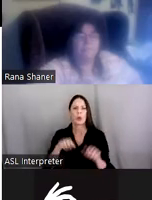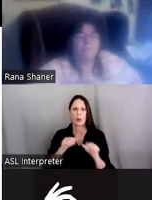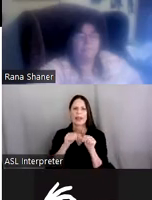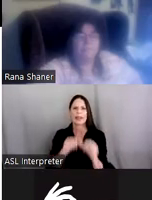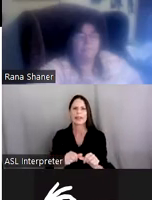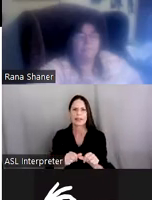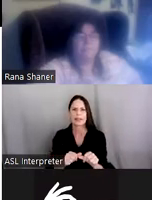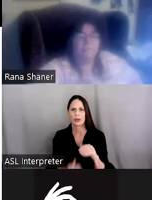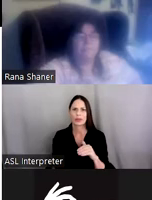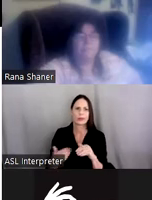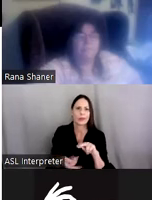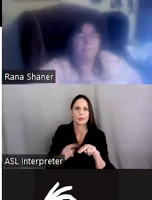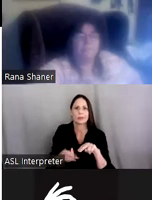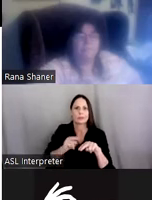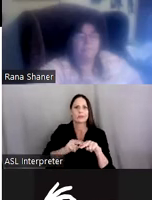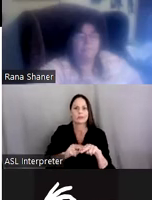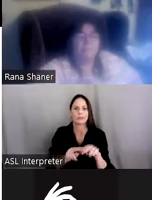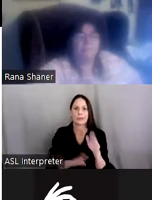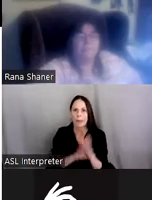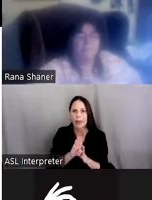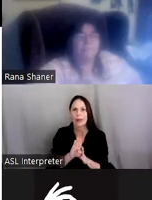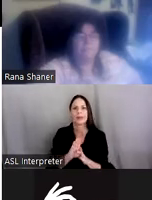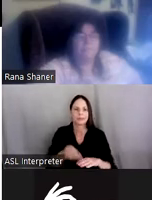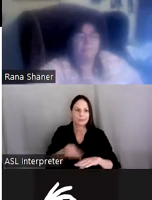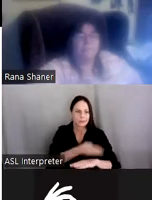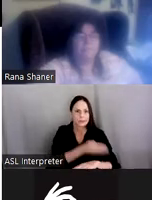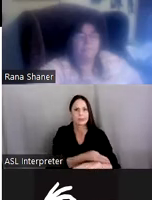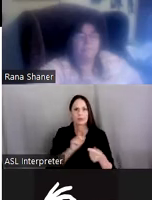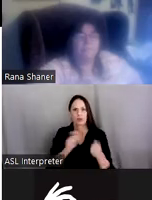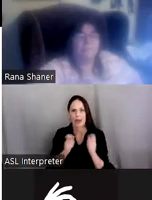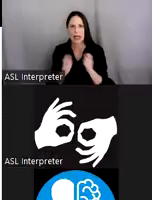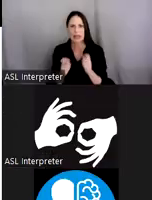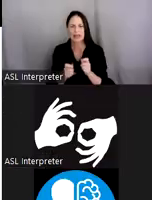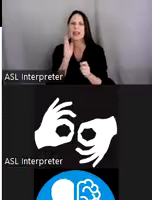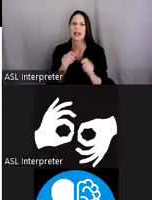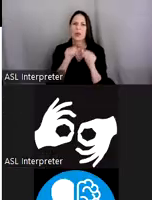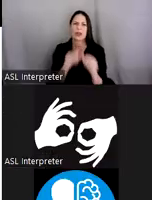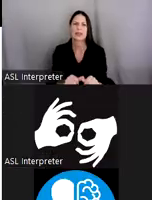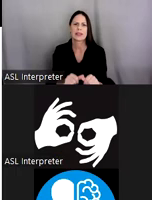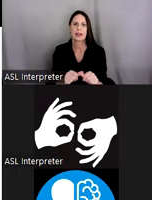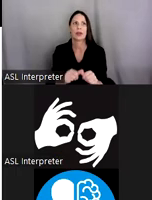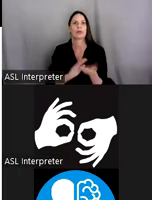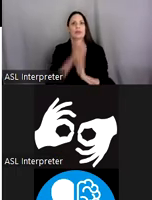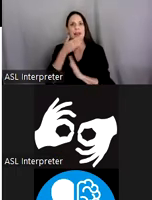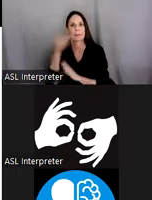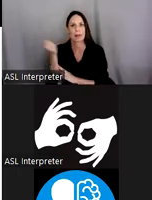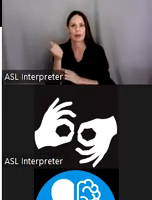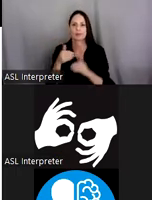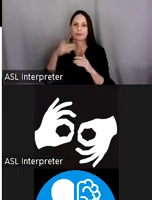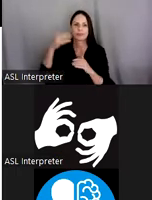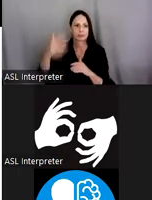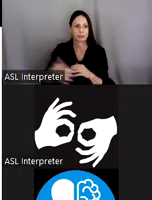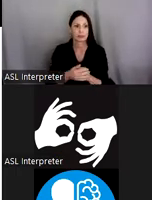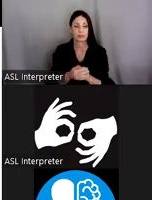revise it. So it will only get better with time. All right, with that, I will hand it over to you, Dr.